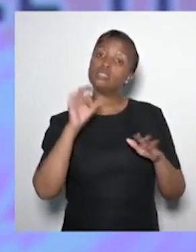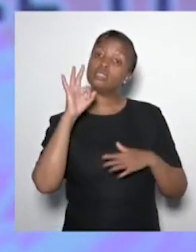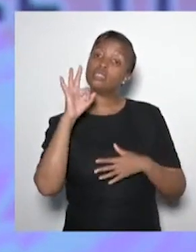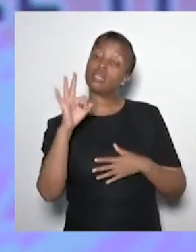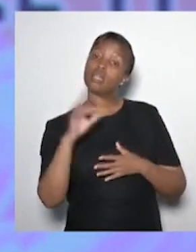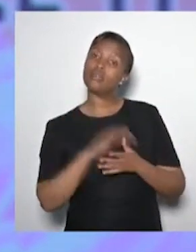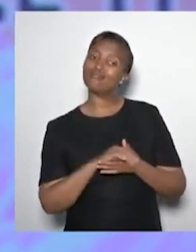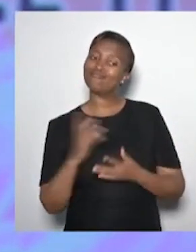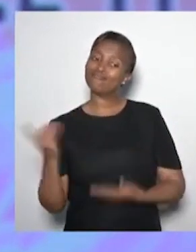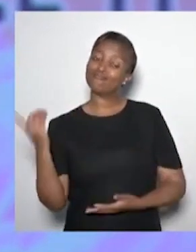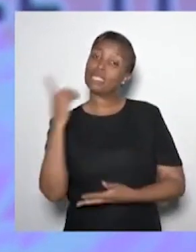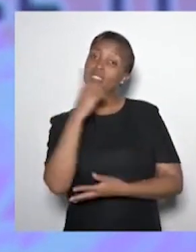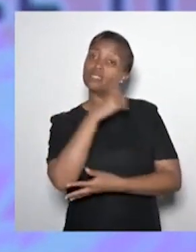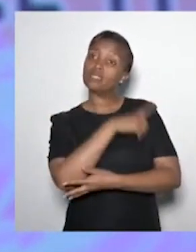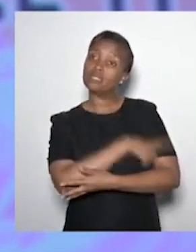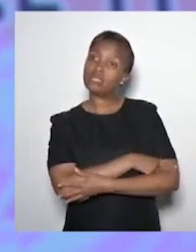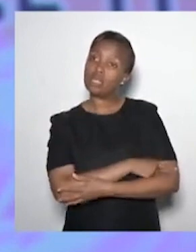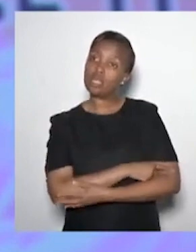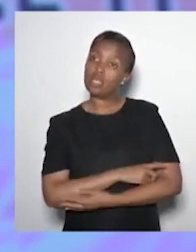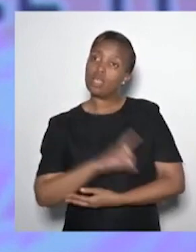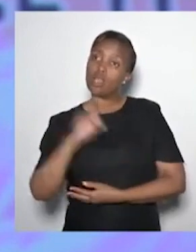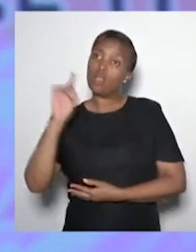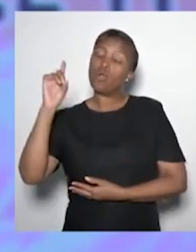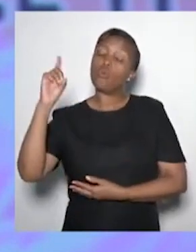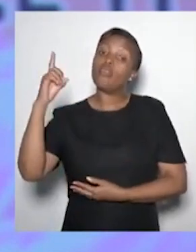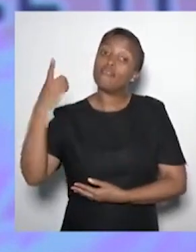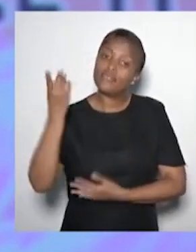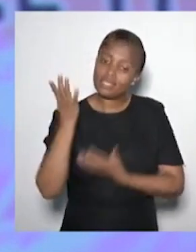1983. That's the day we had our first service in